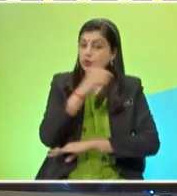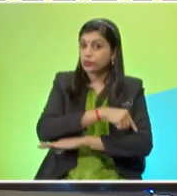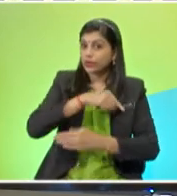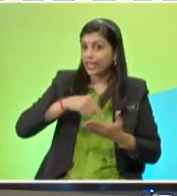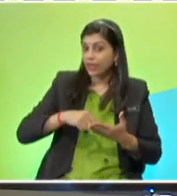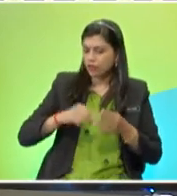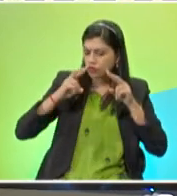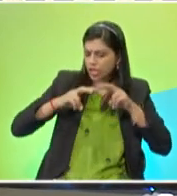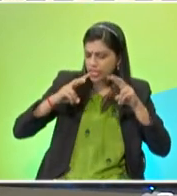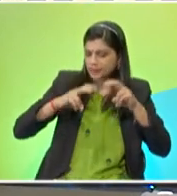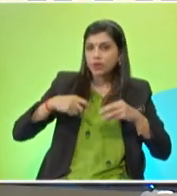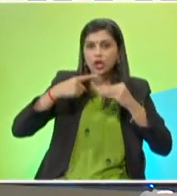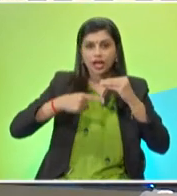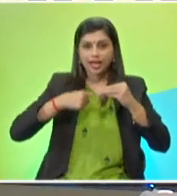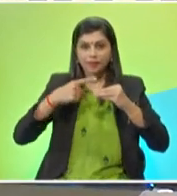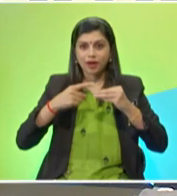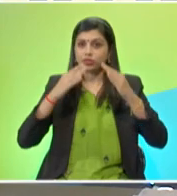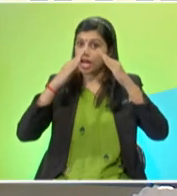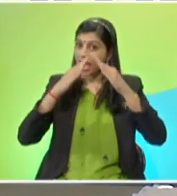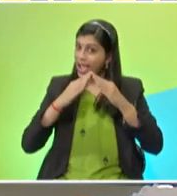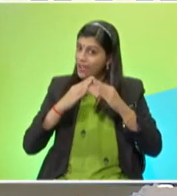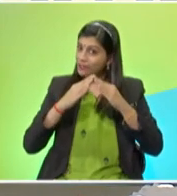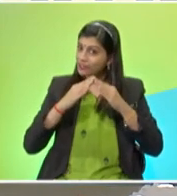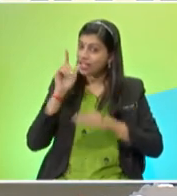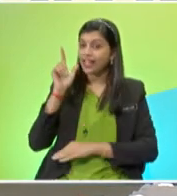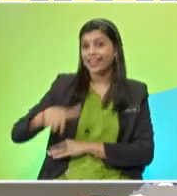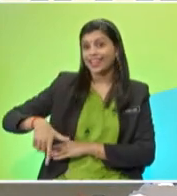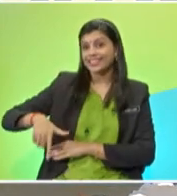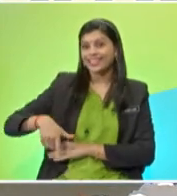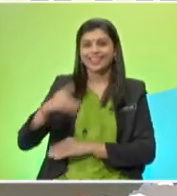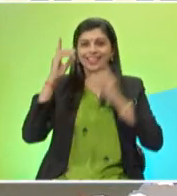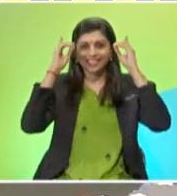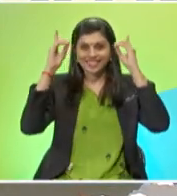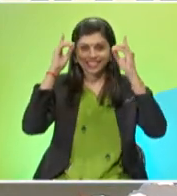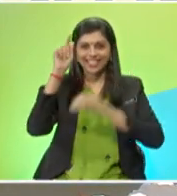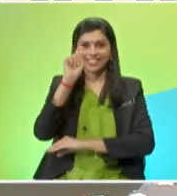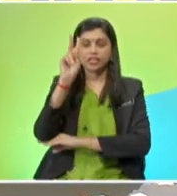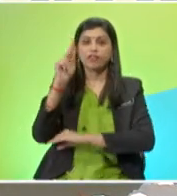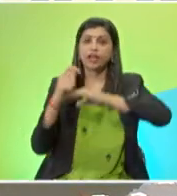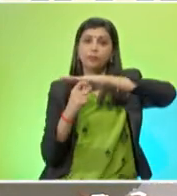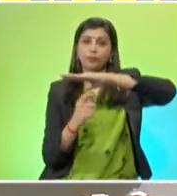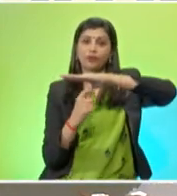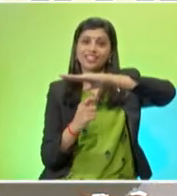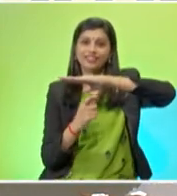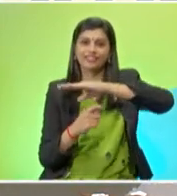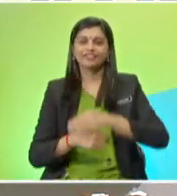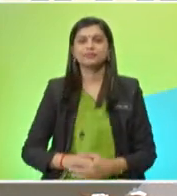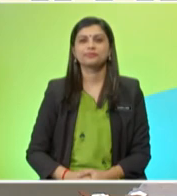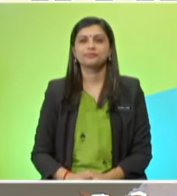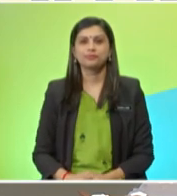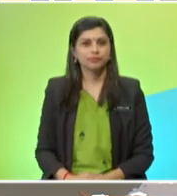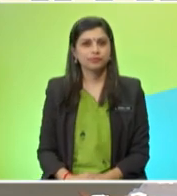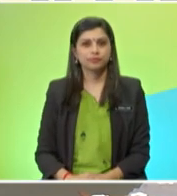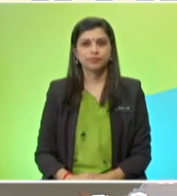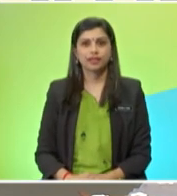further later on DidikTV KPM. And now you're watching the slot from Prasekolah or Preschool. And of course, we are going to